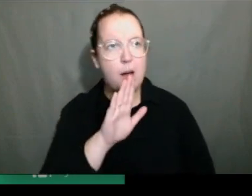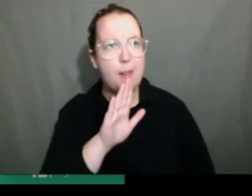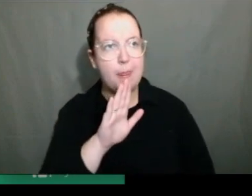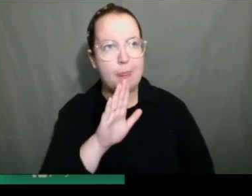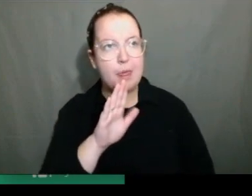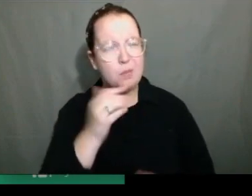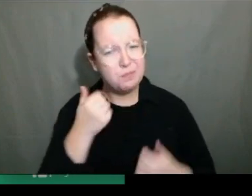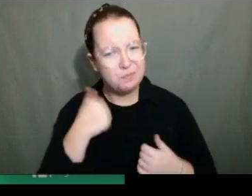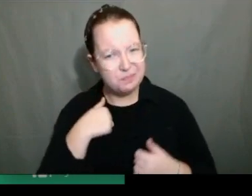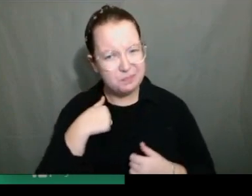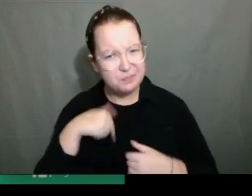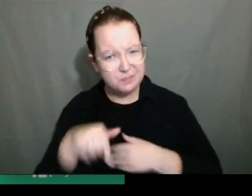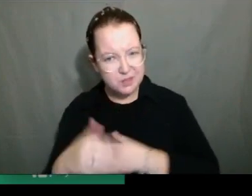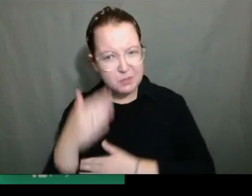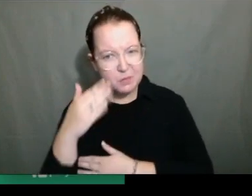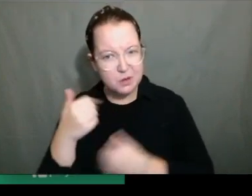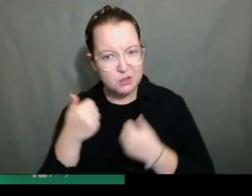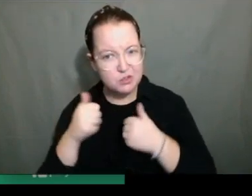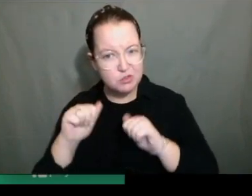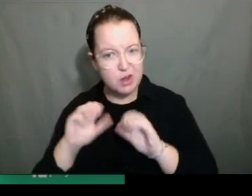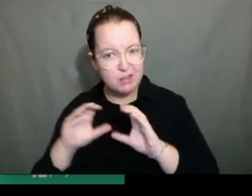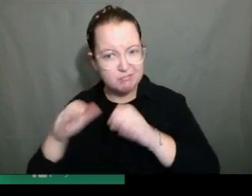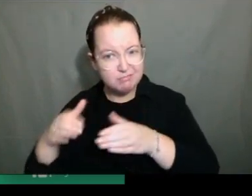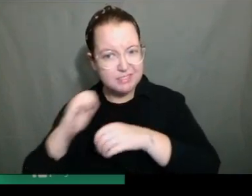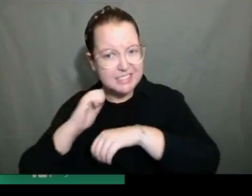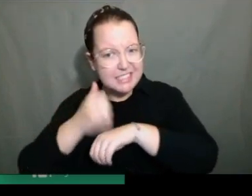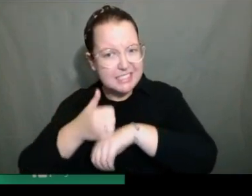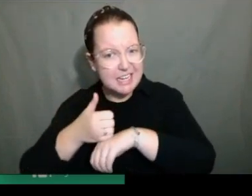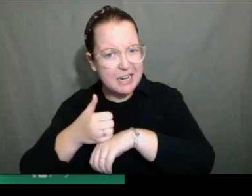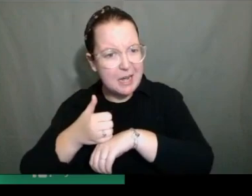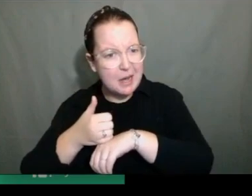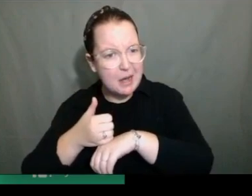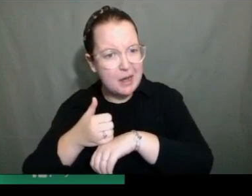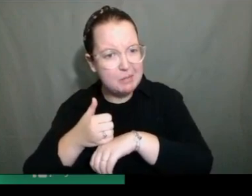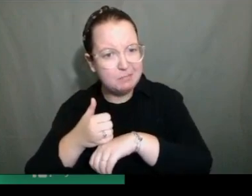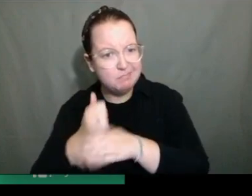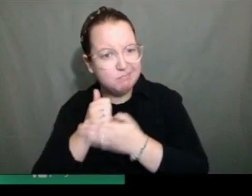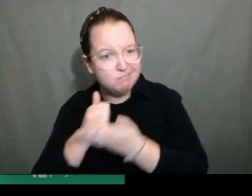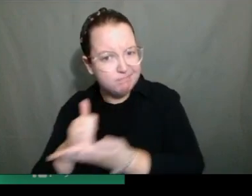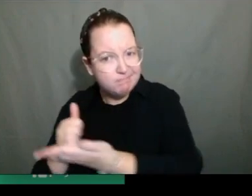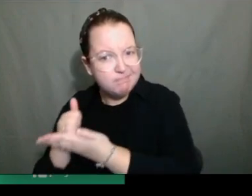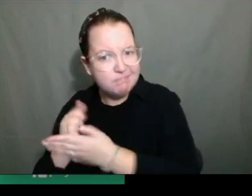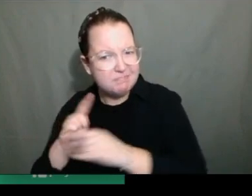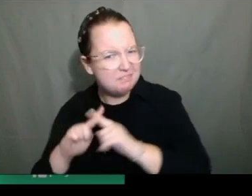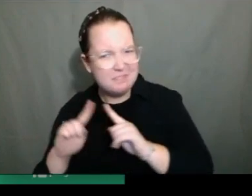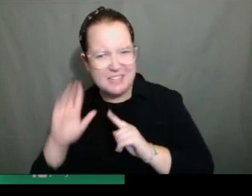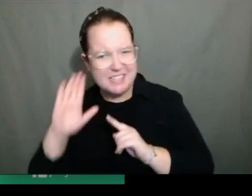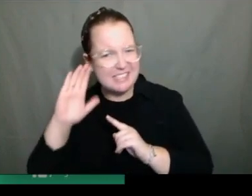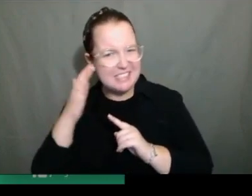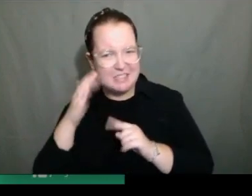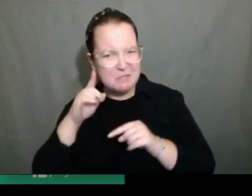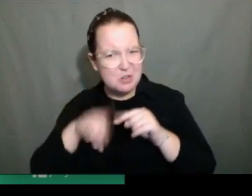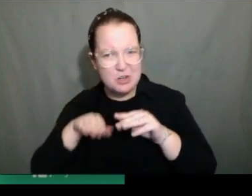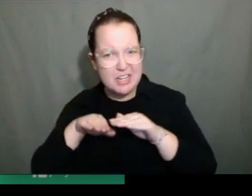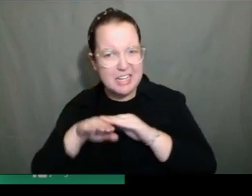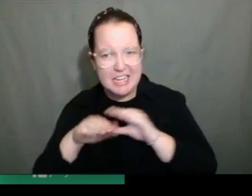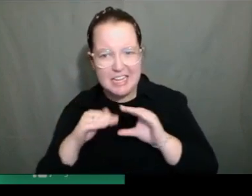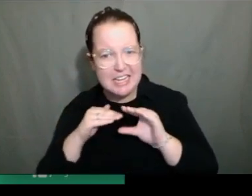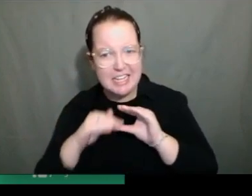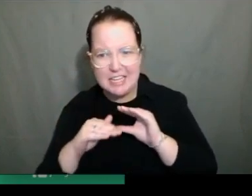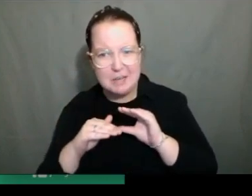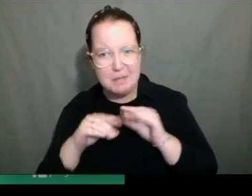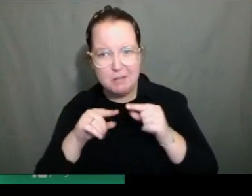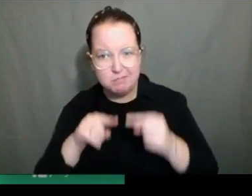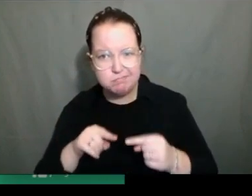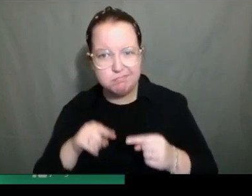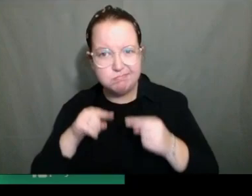set them up this morning. I just had a group in here trying to set them up, and we were not able to. We can't get into each of their email